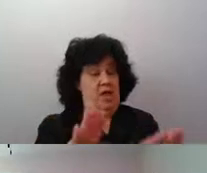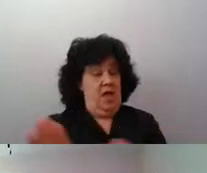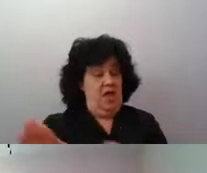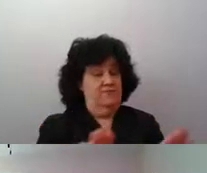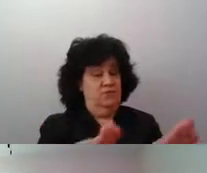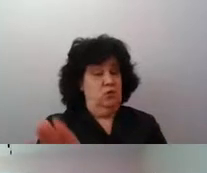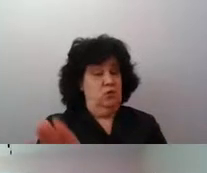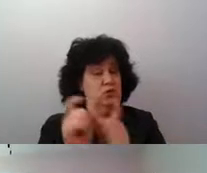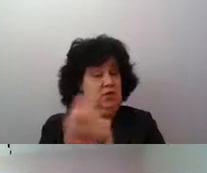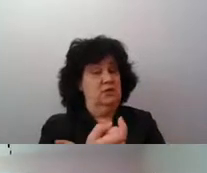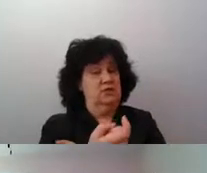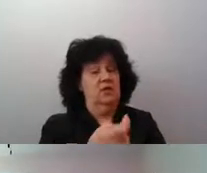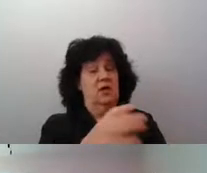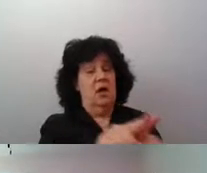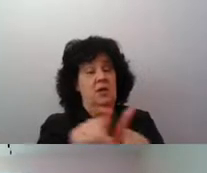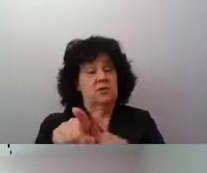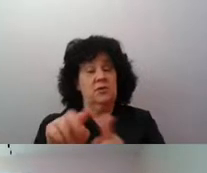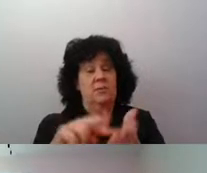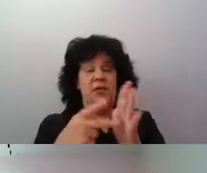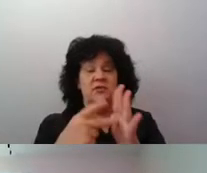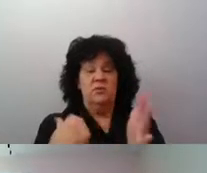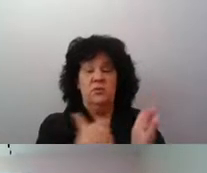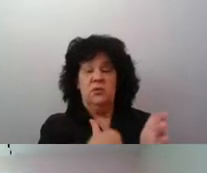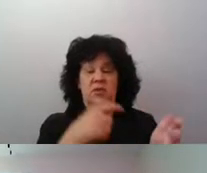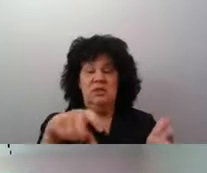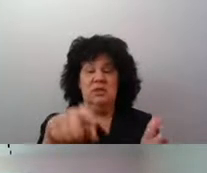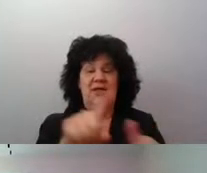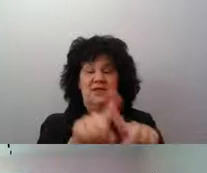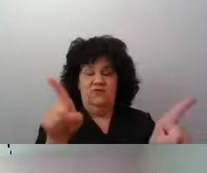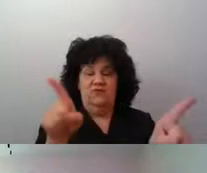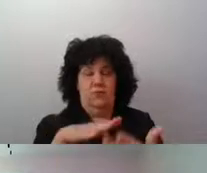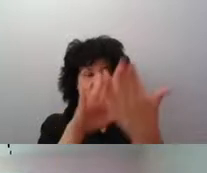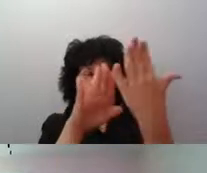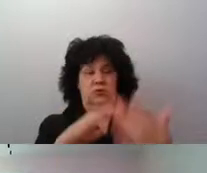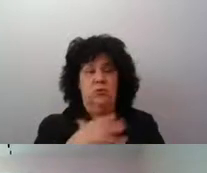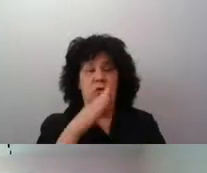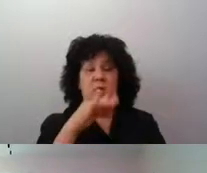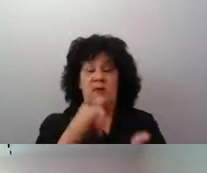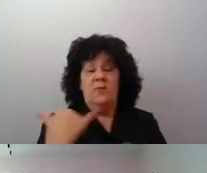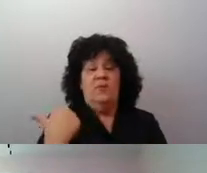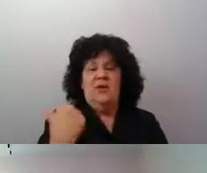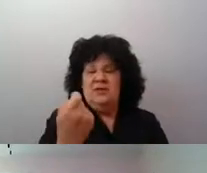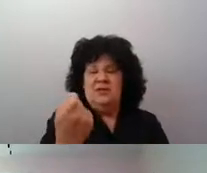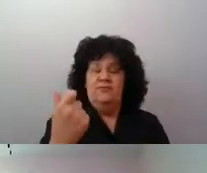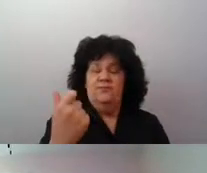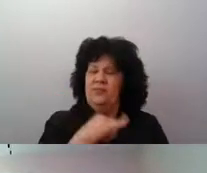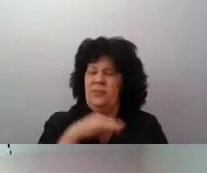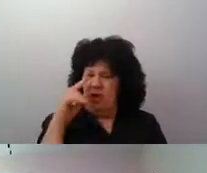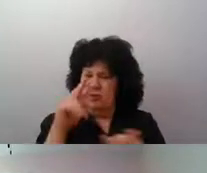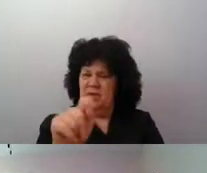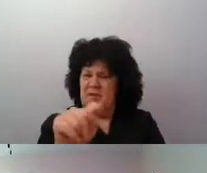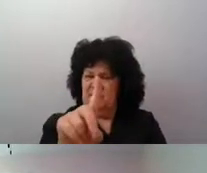but it also means we take a different approach. And we talked about this a little bit earlier, but I look at the